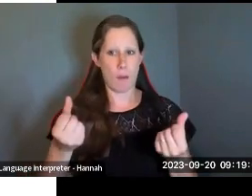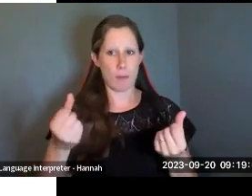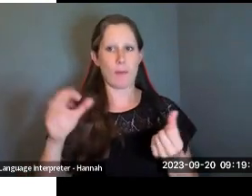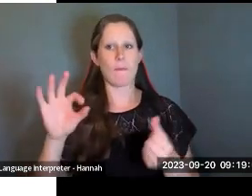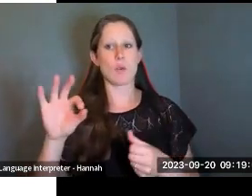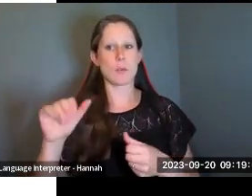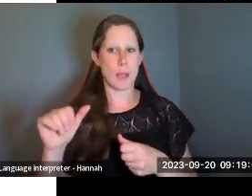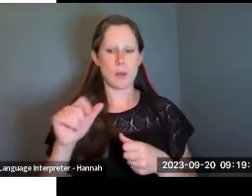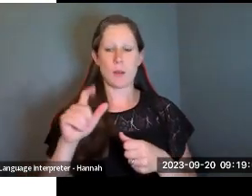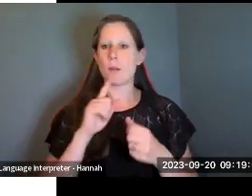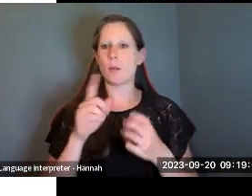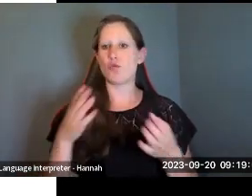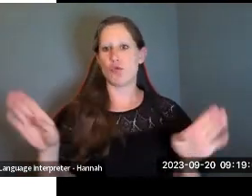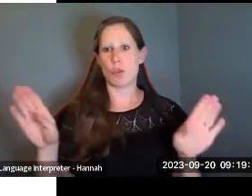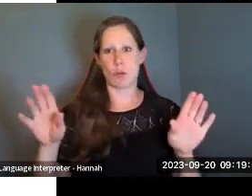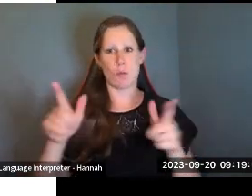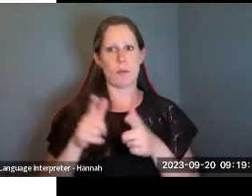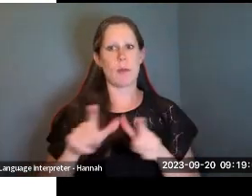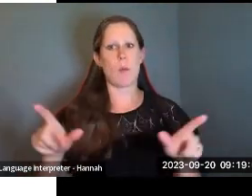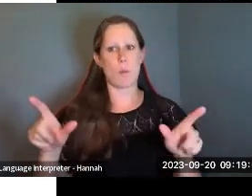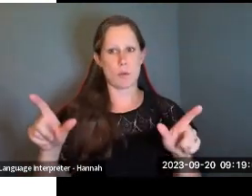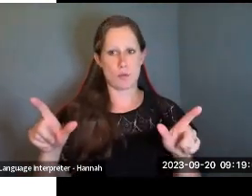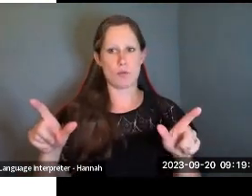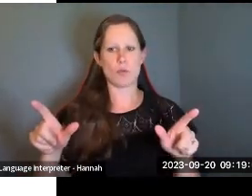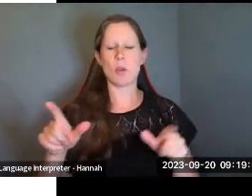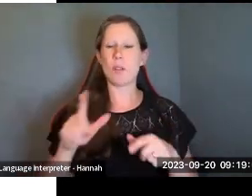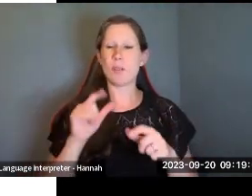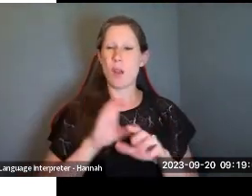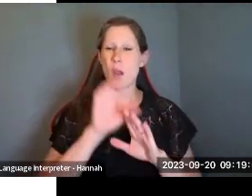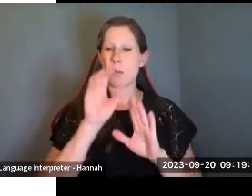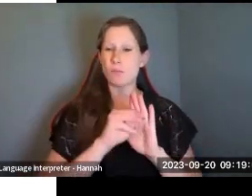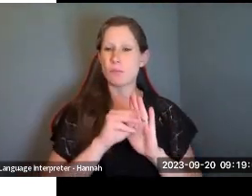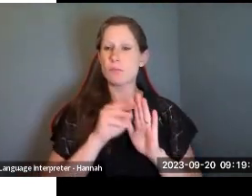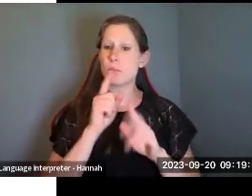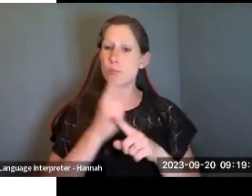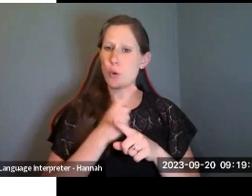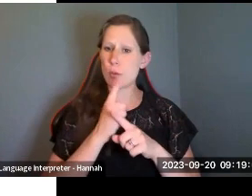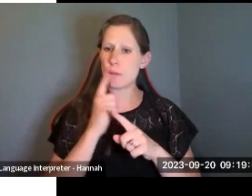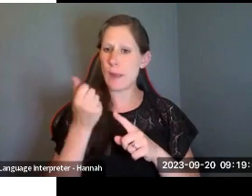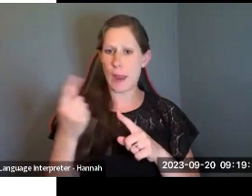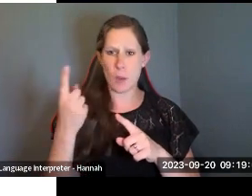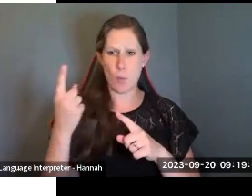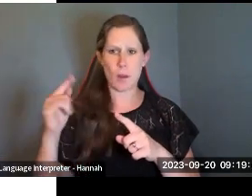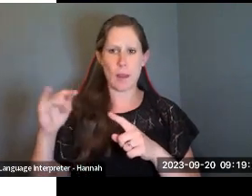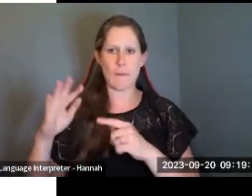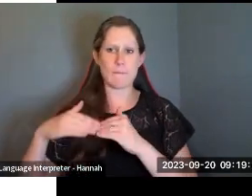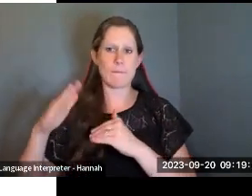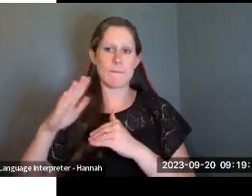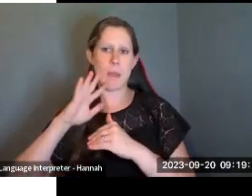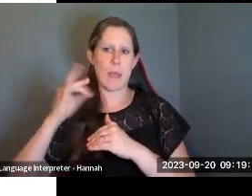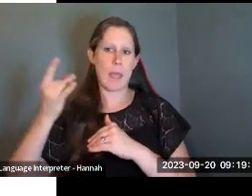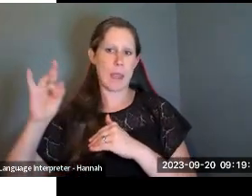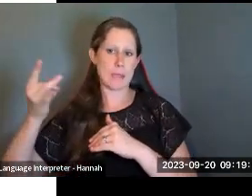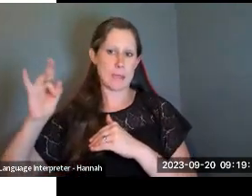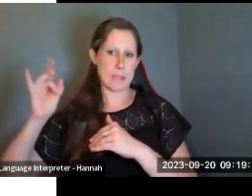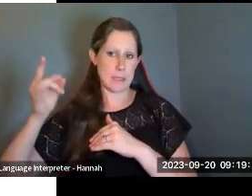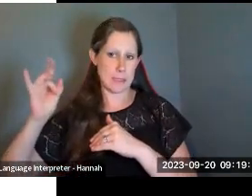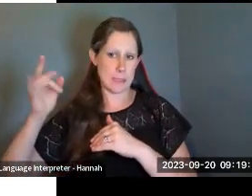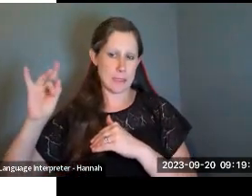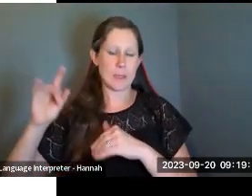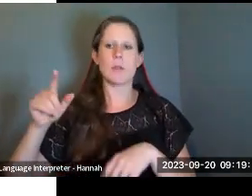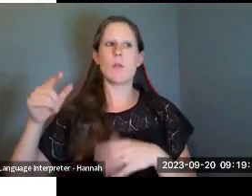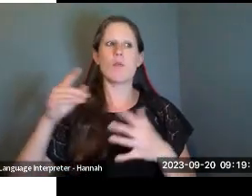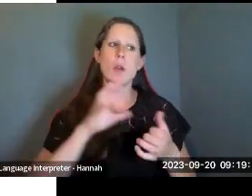general language. The course is appropriate for anyone 18 years or older who wants to learn more about